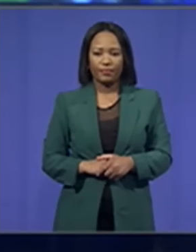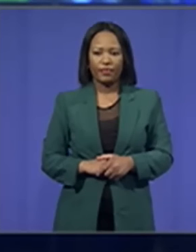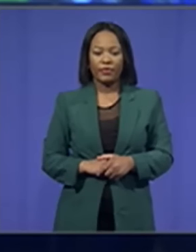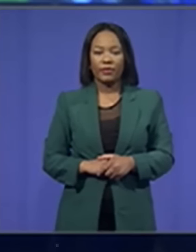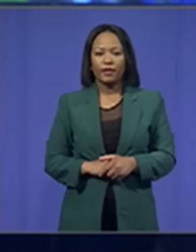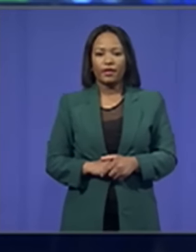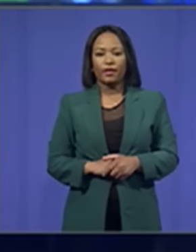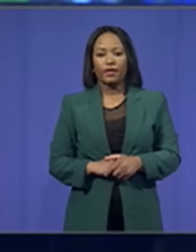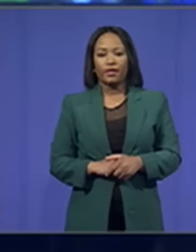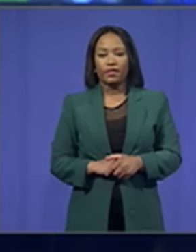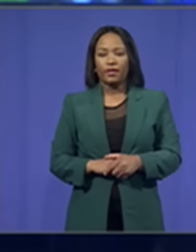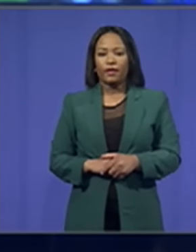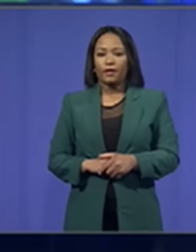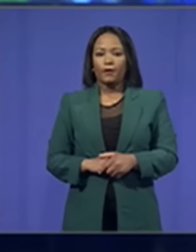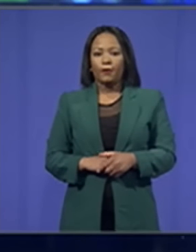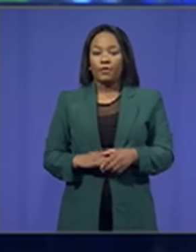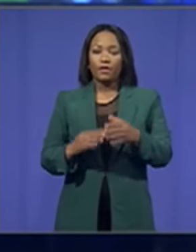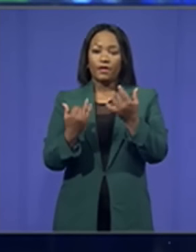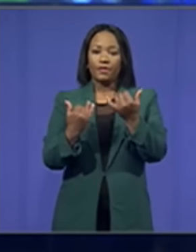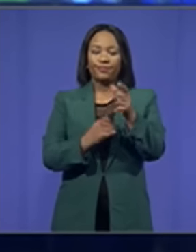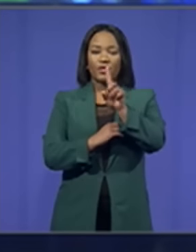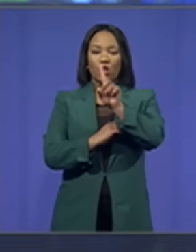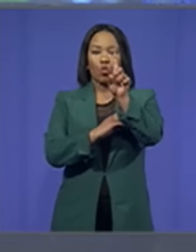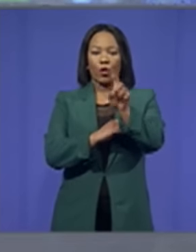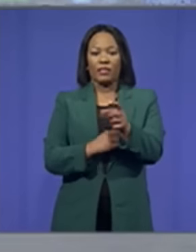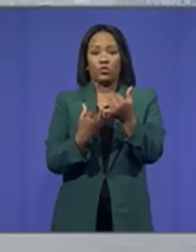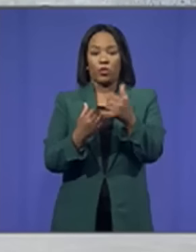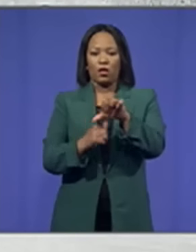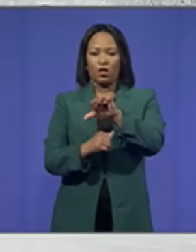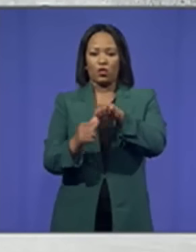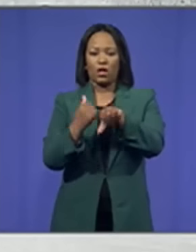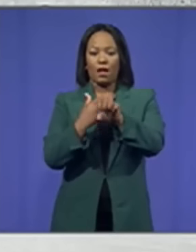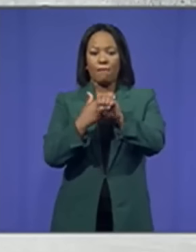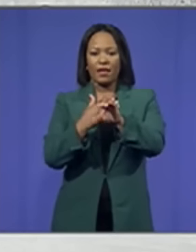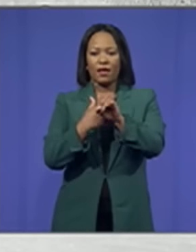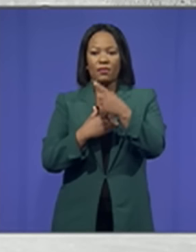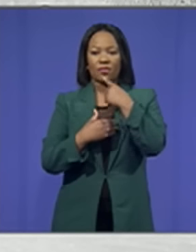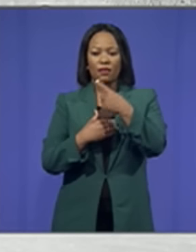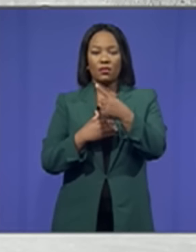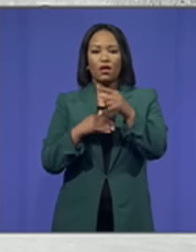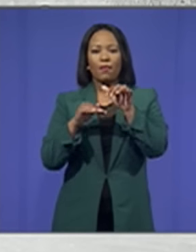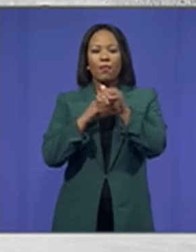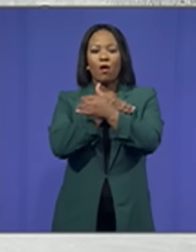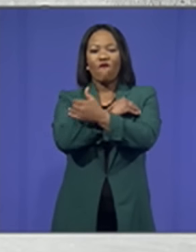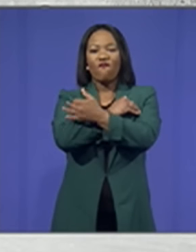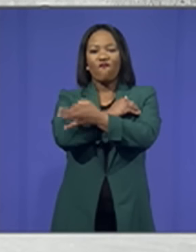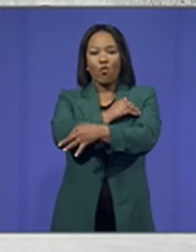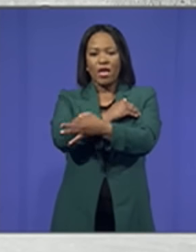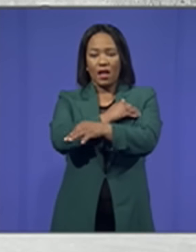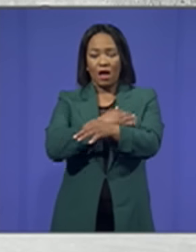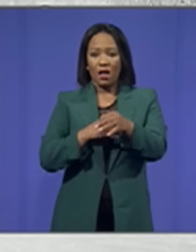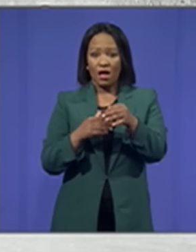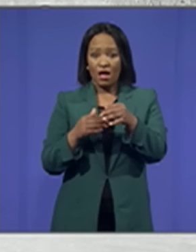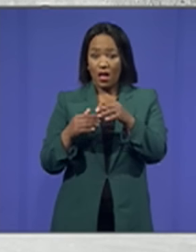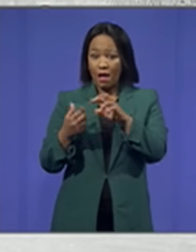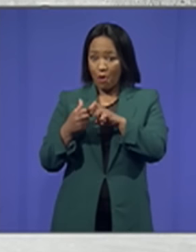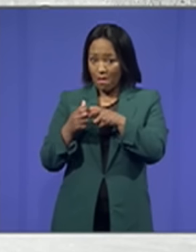Ho sa le jwalo mmui putsong ya rona ho social media re botsitse hore ana ebe ho tsamaya ha melata ho tla tlisa tharollo mathateng a Afrika